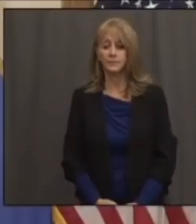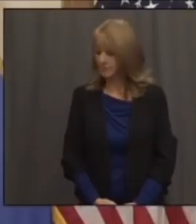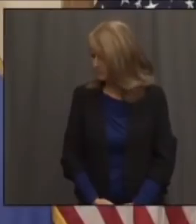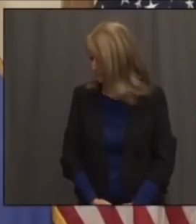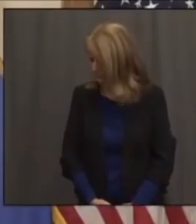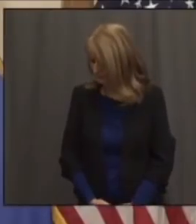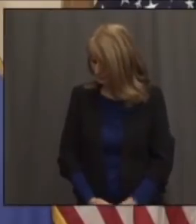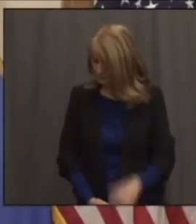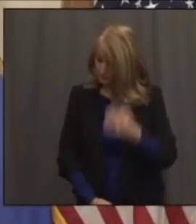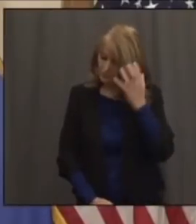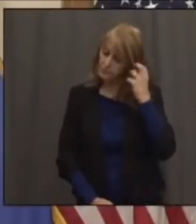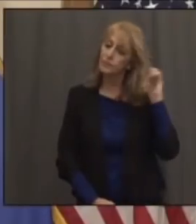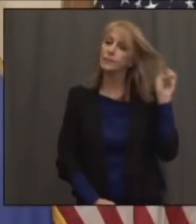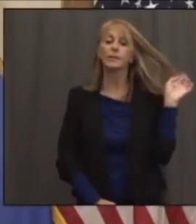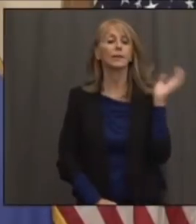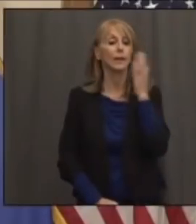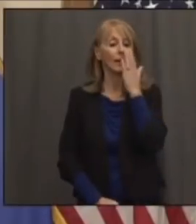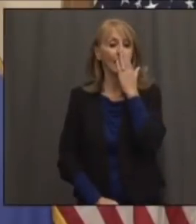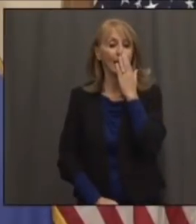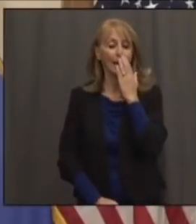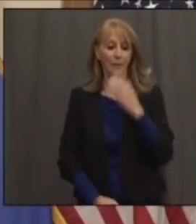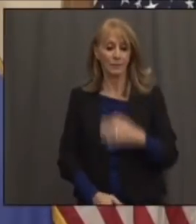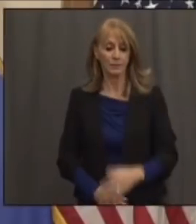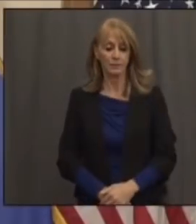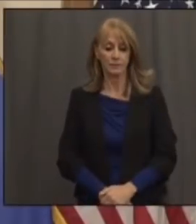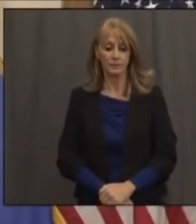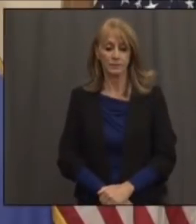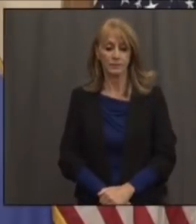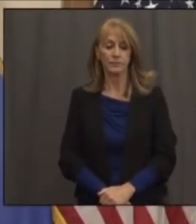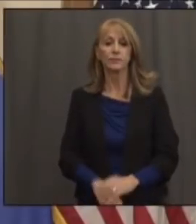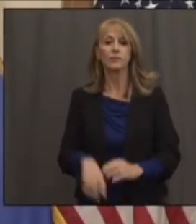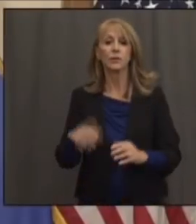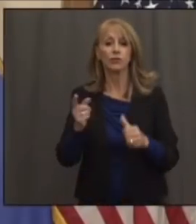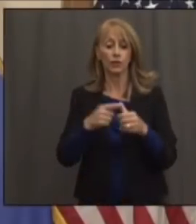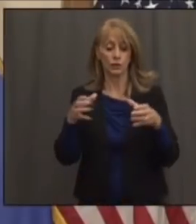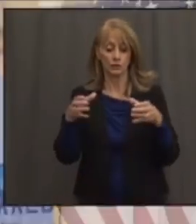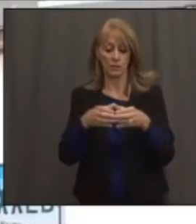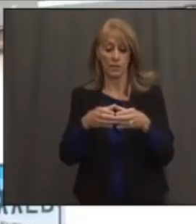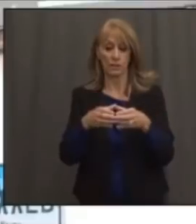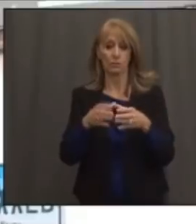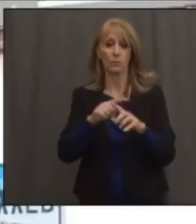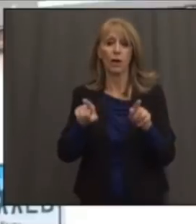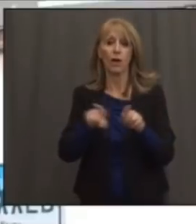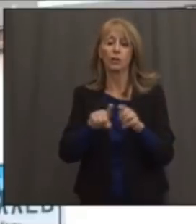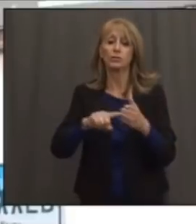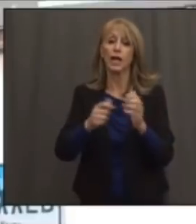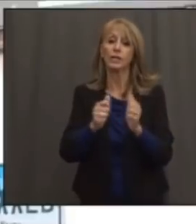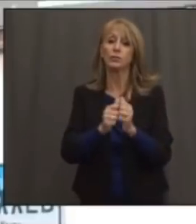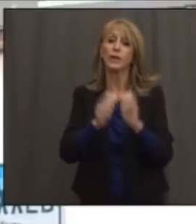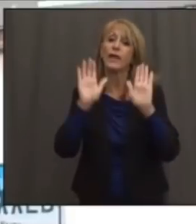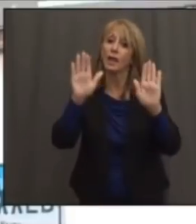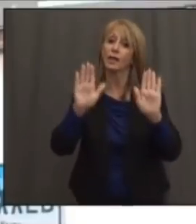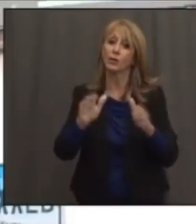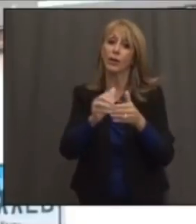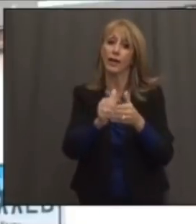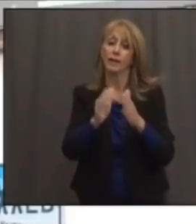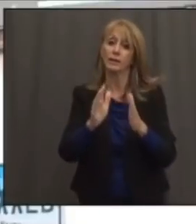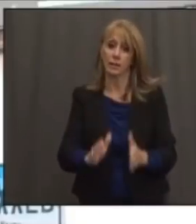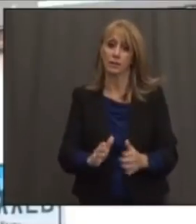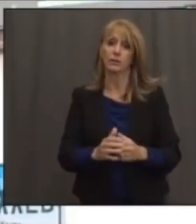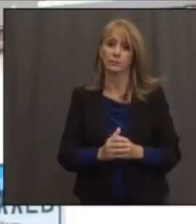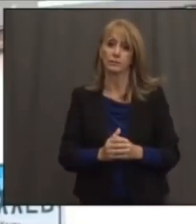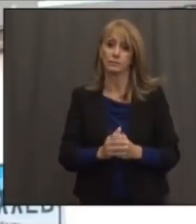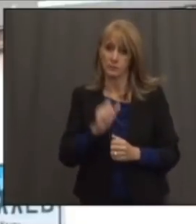Yeah, I'll opine, Governor. No, it started with the team, but it also starts with a great leader. And the